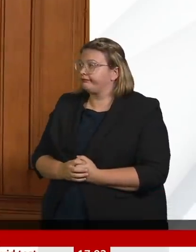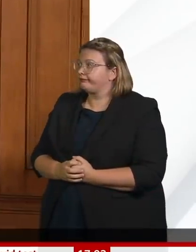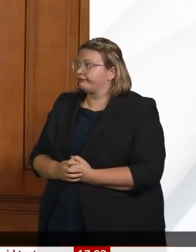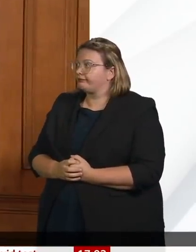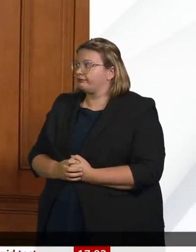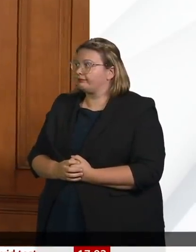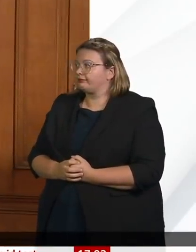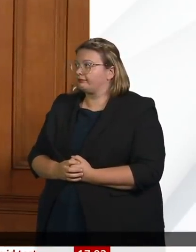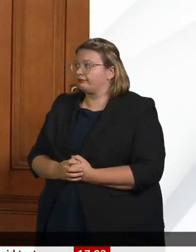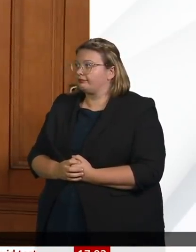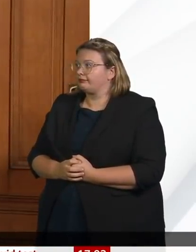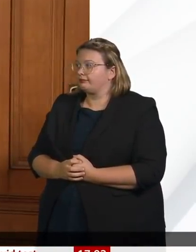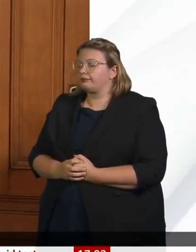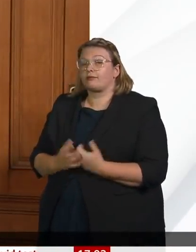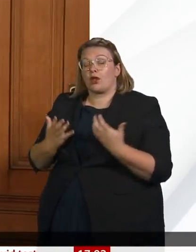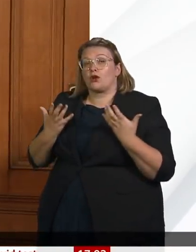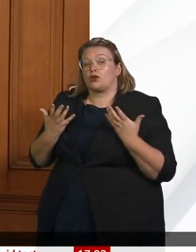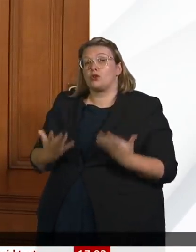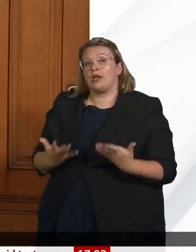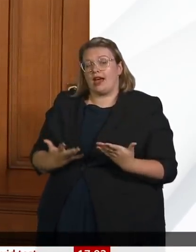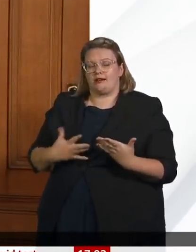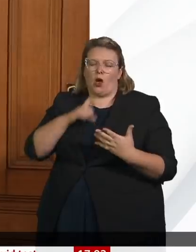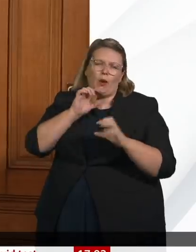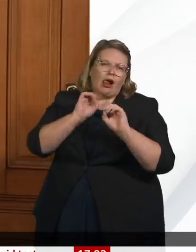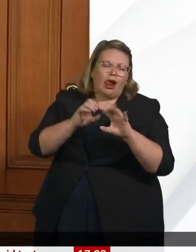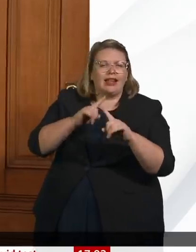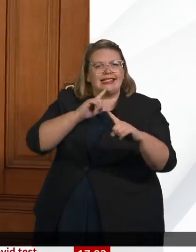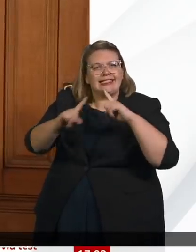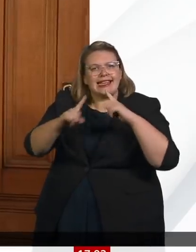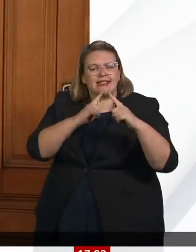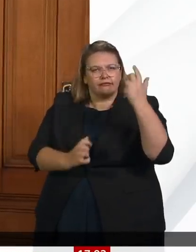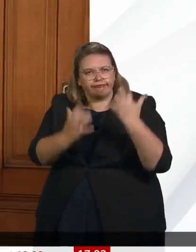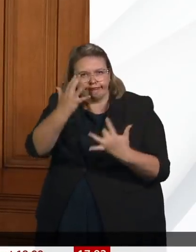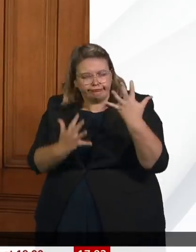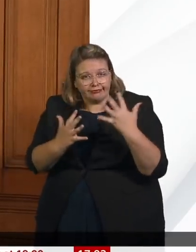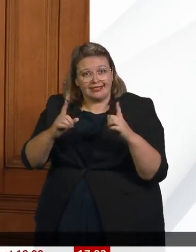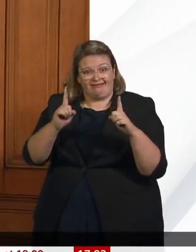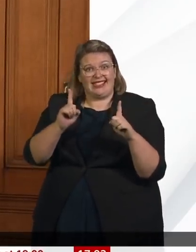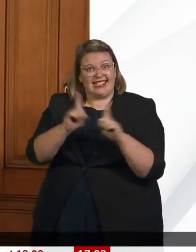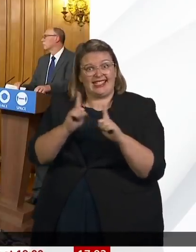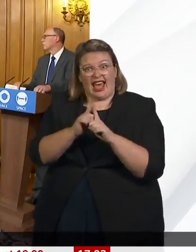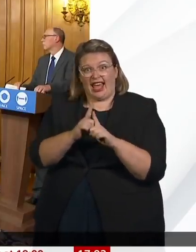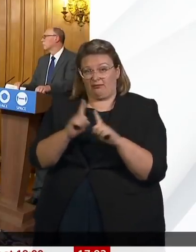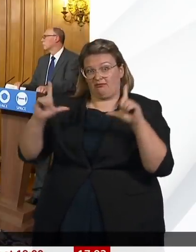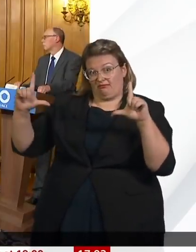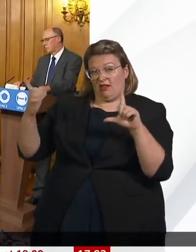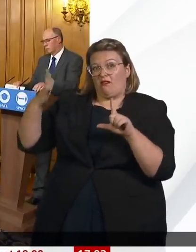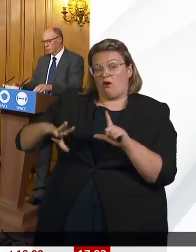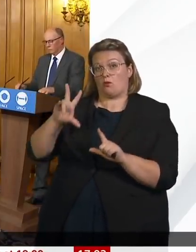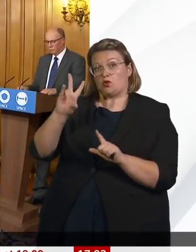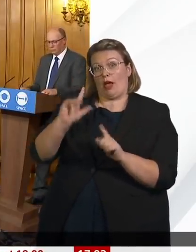So I'm beginning today's data briefing with a slide which I showed on the 12th of October, and I'm doing that